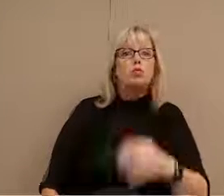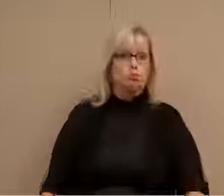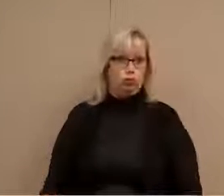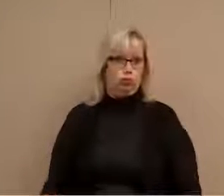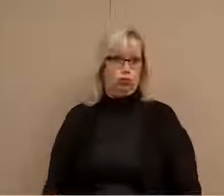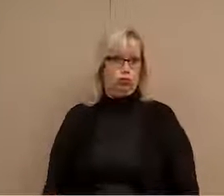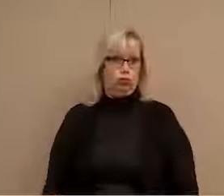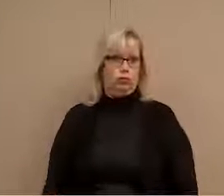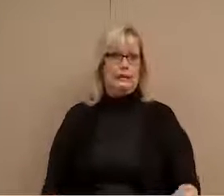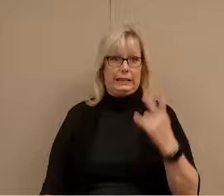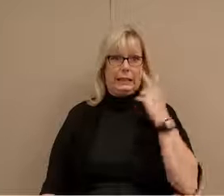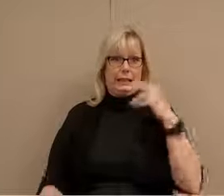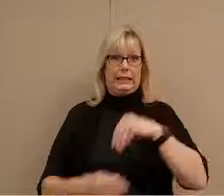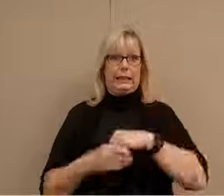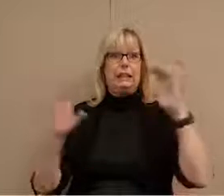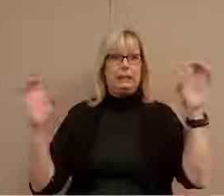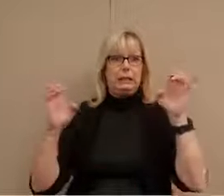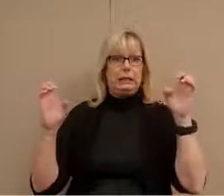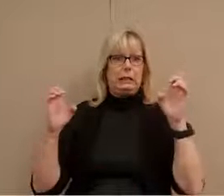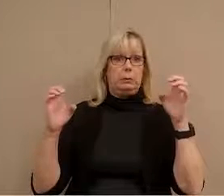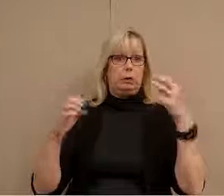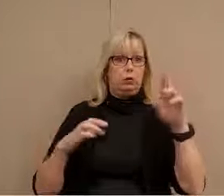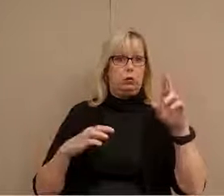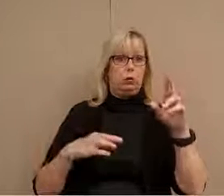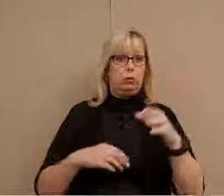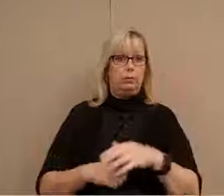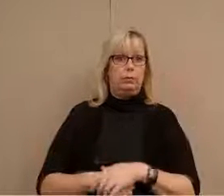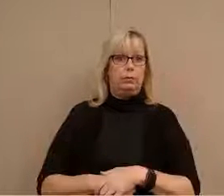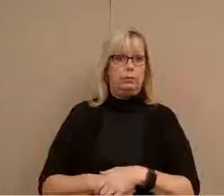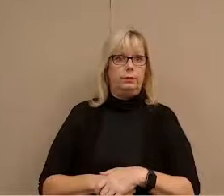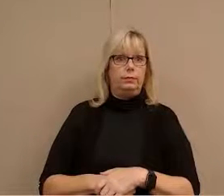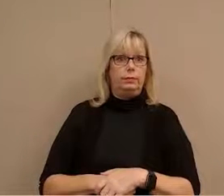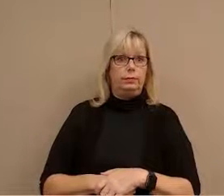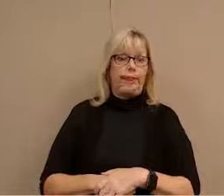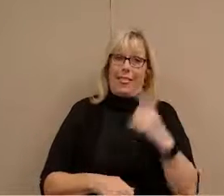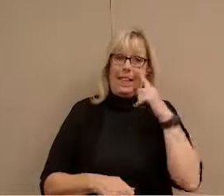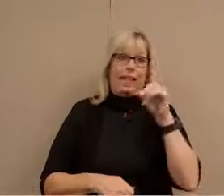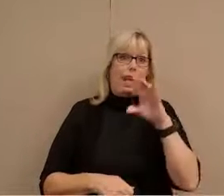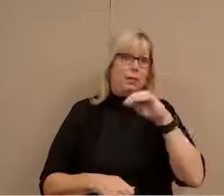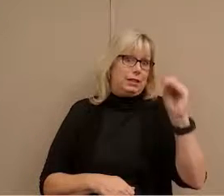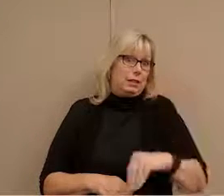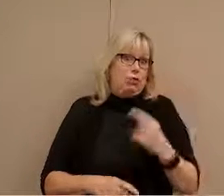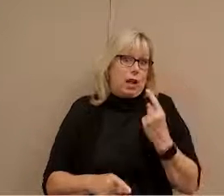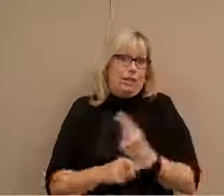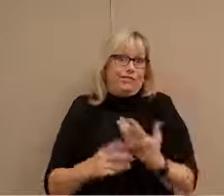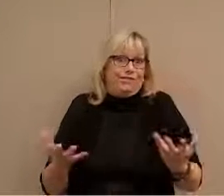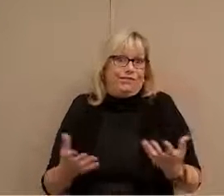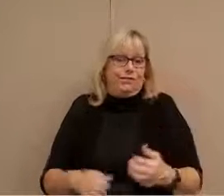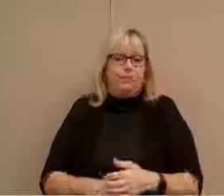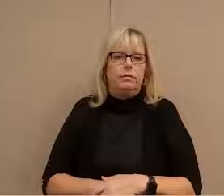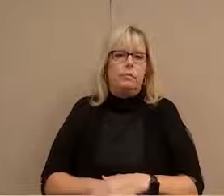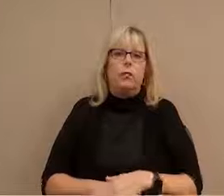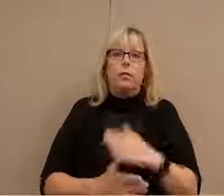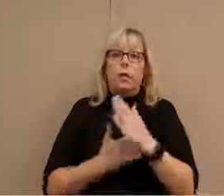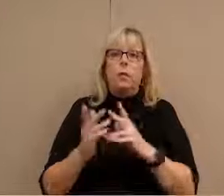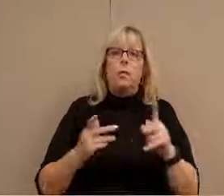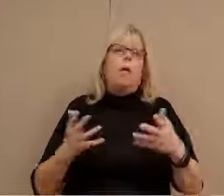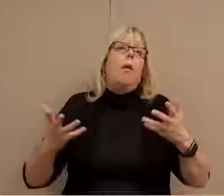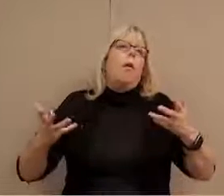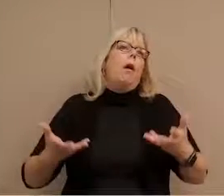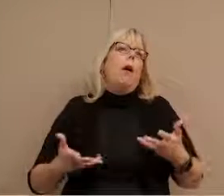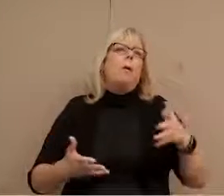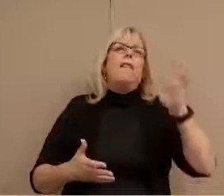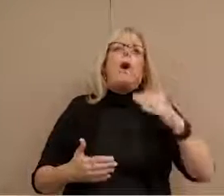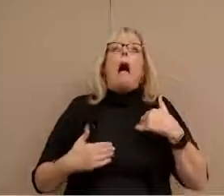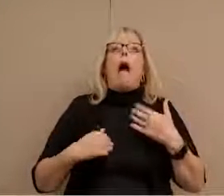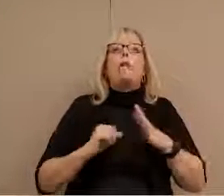you in the ED, and I think he's accurate. I think he's 100% accurate. and so some people say, well, I had